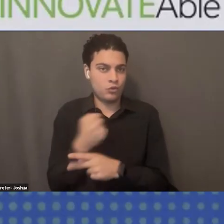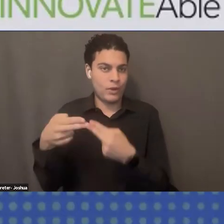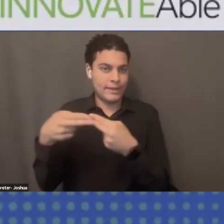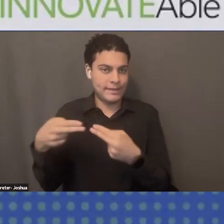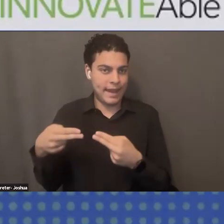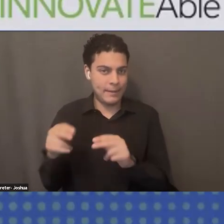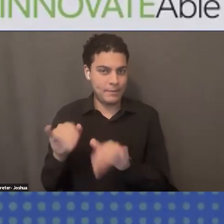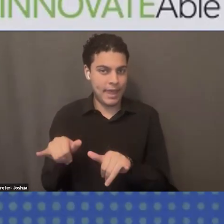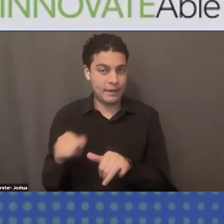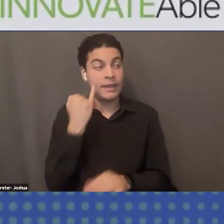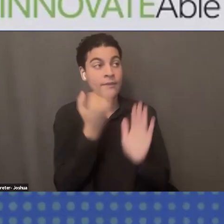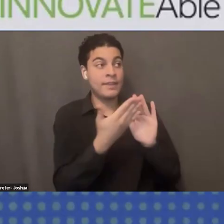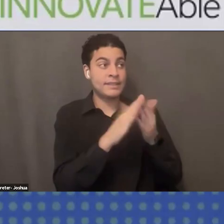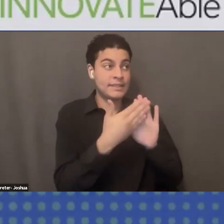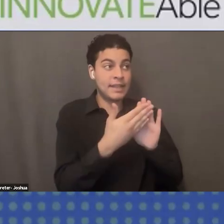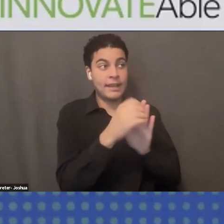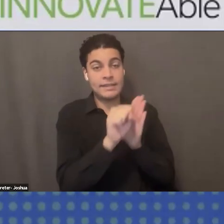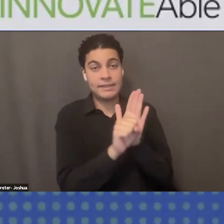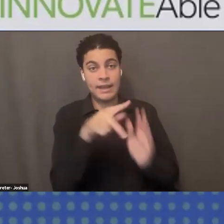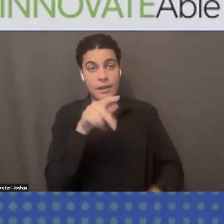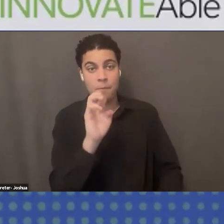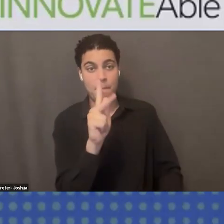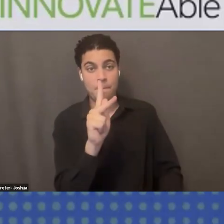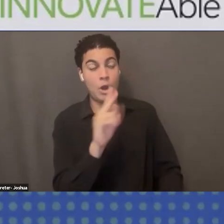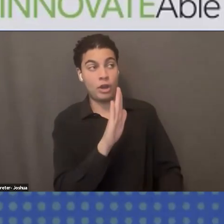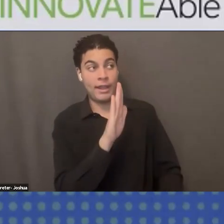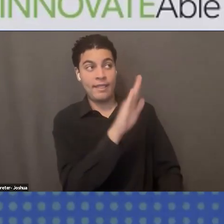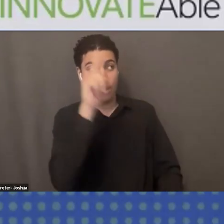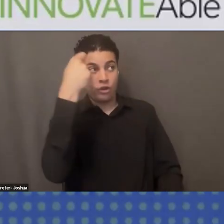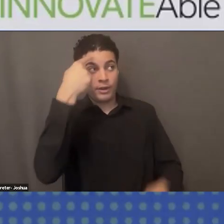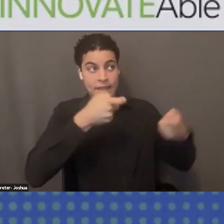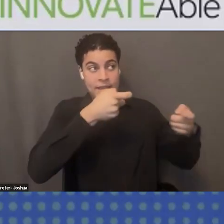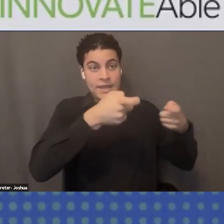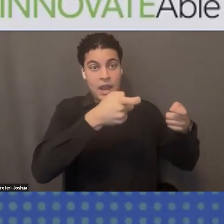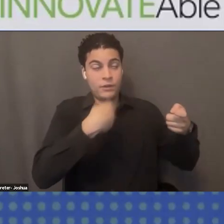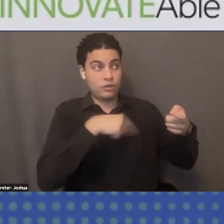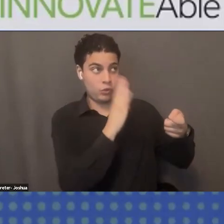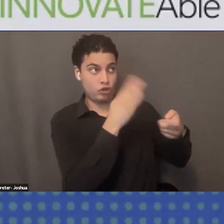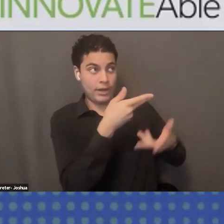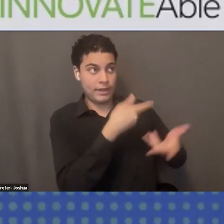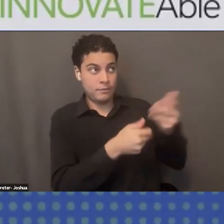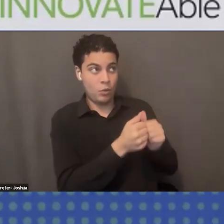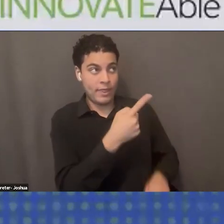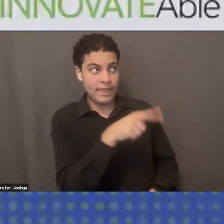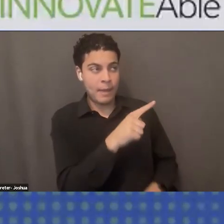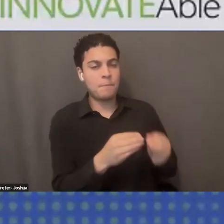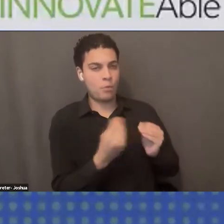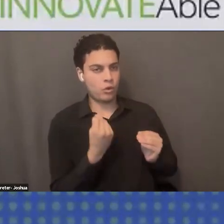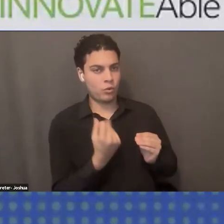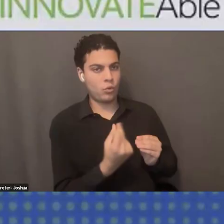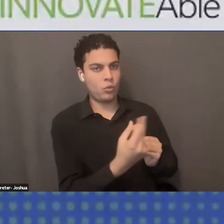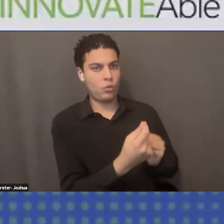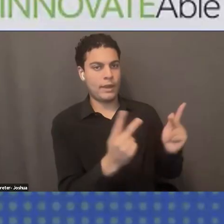and it just falls under the state's governing body of licensing and permitting, it's a little bit quicker